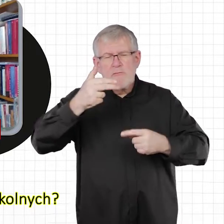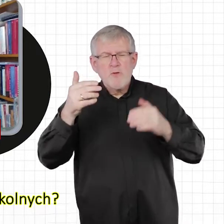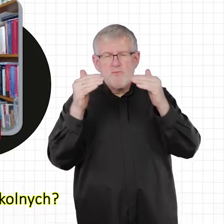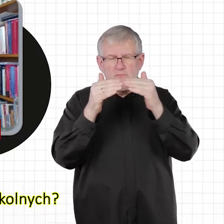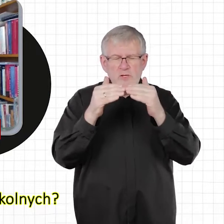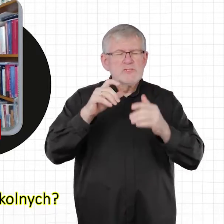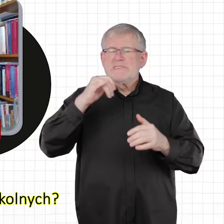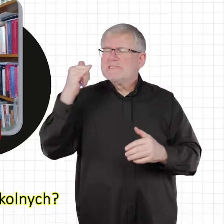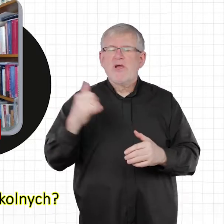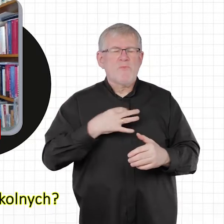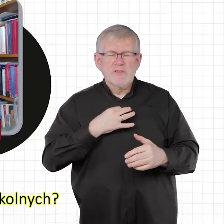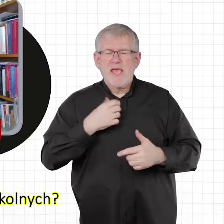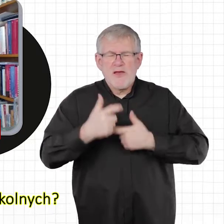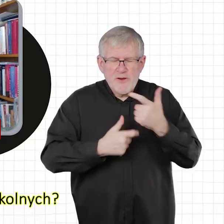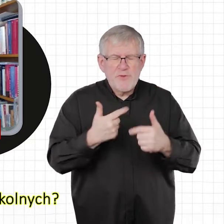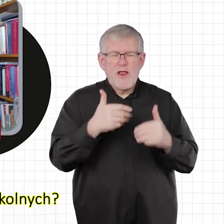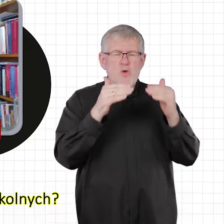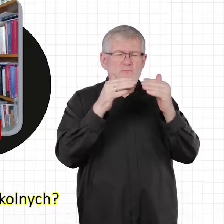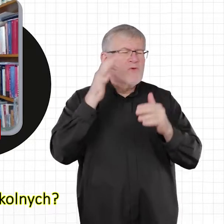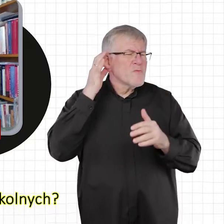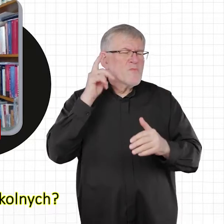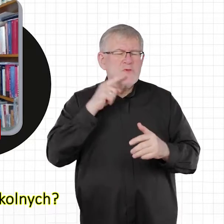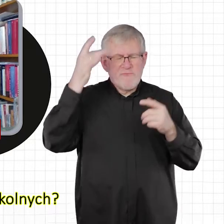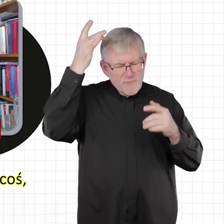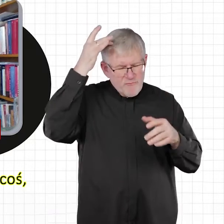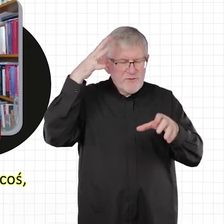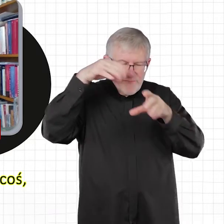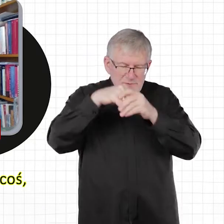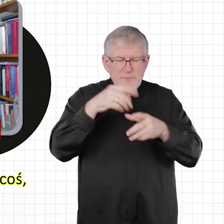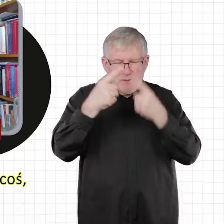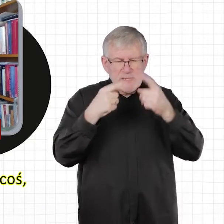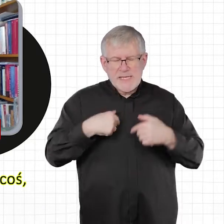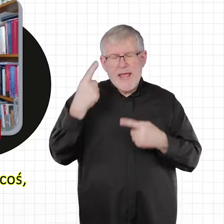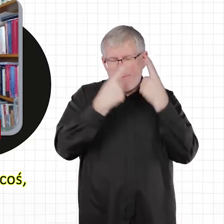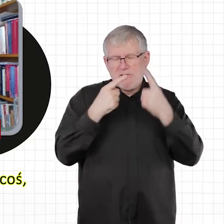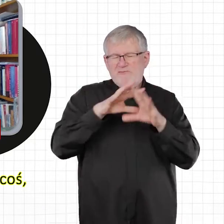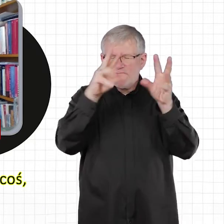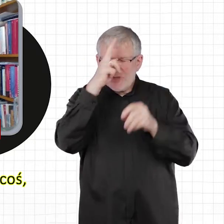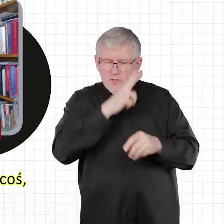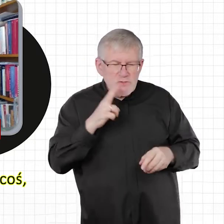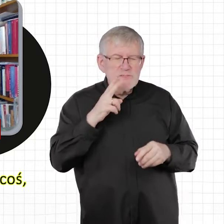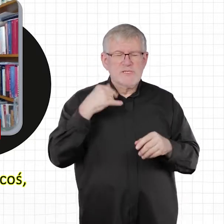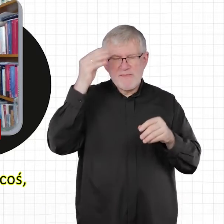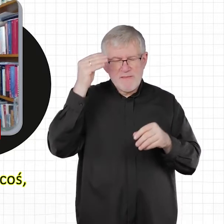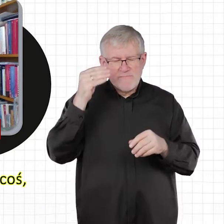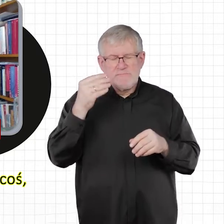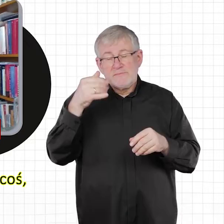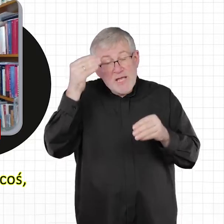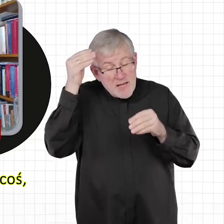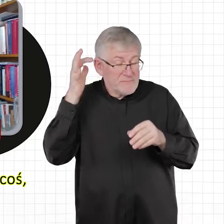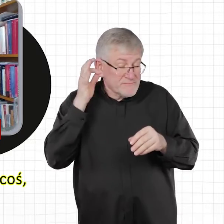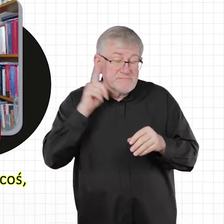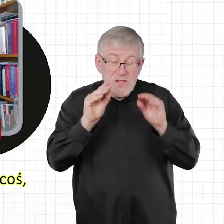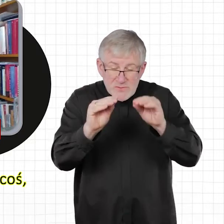approach in everyday situations at schools, because for me it's the most challenging,